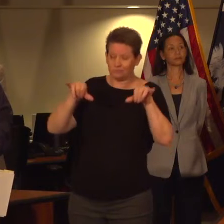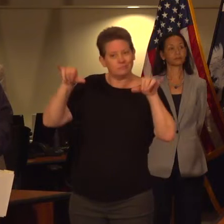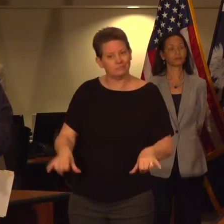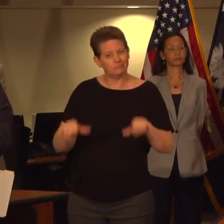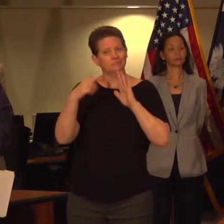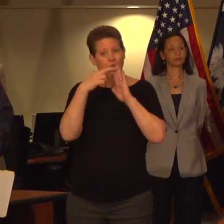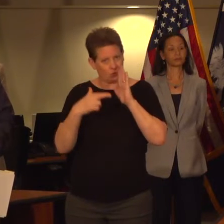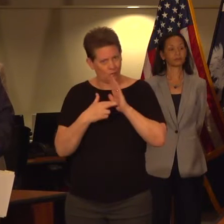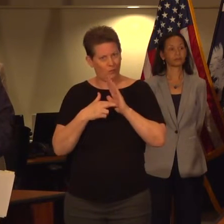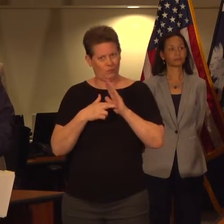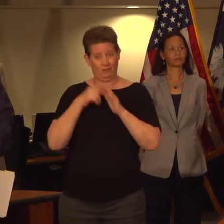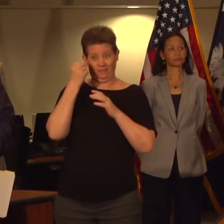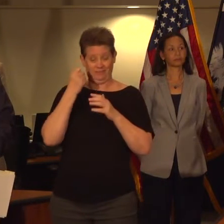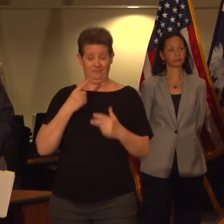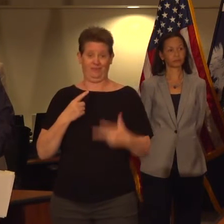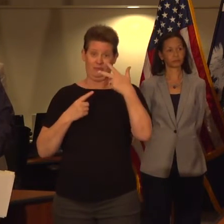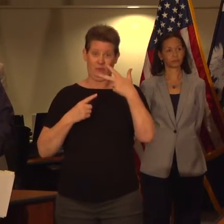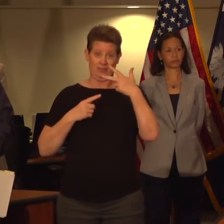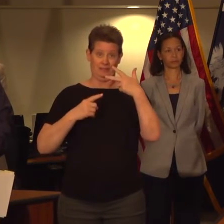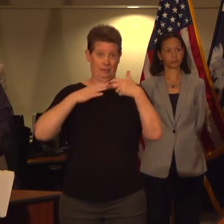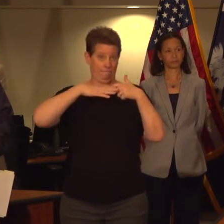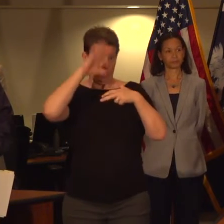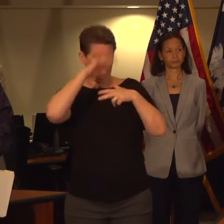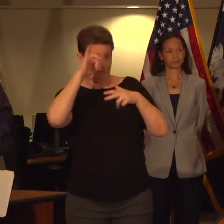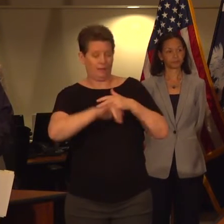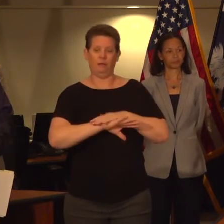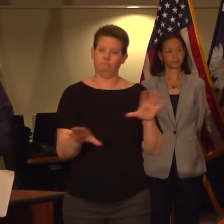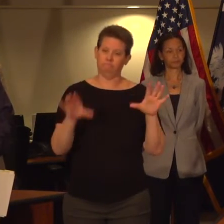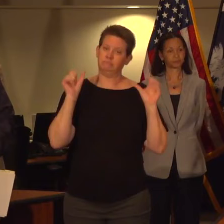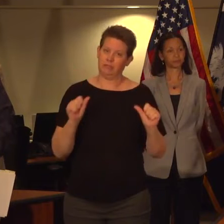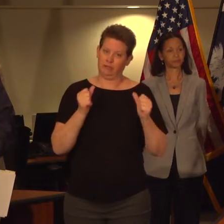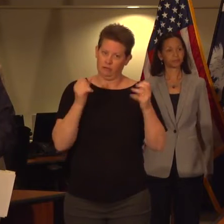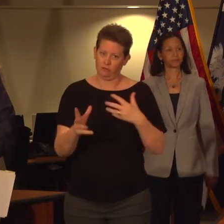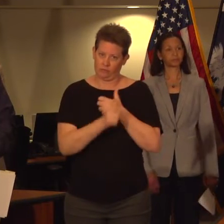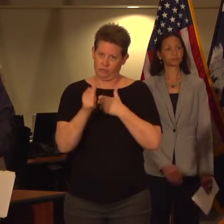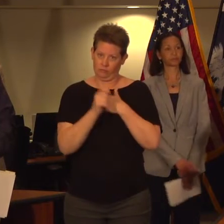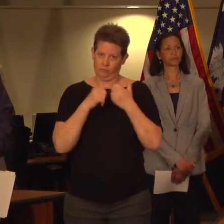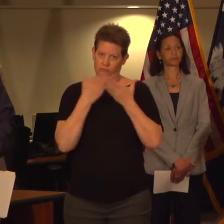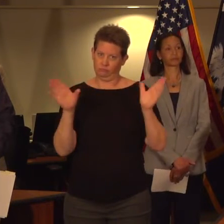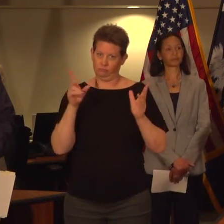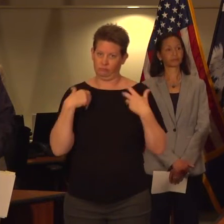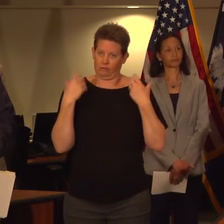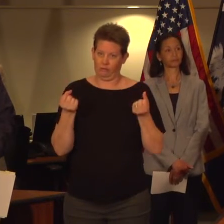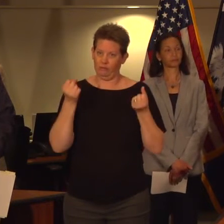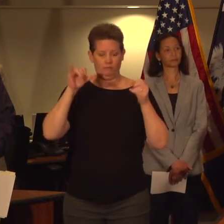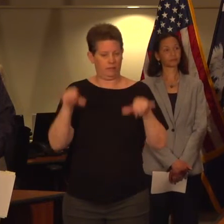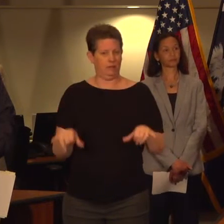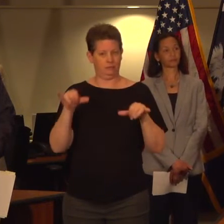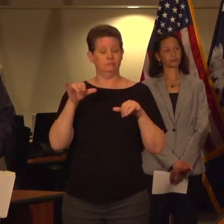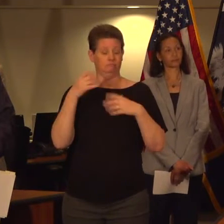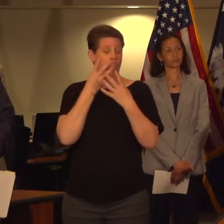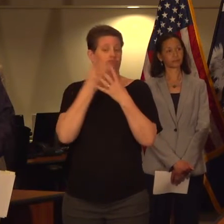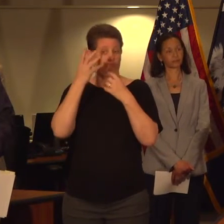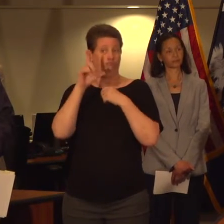the 3 or more that are congregating, causing a threat to public health. That's a criminal